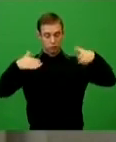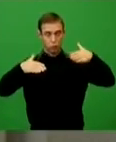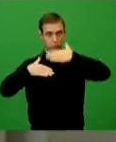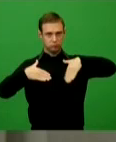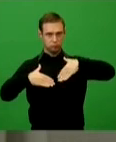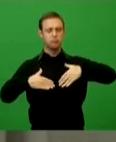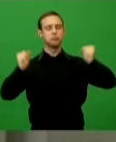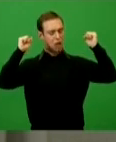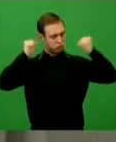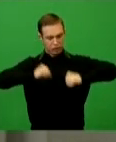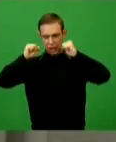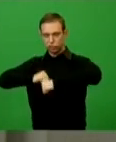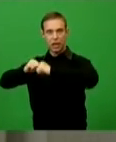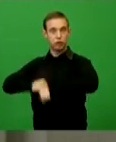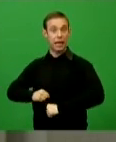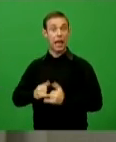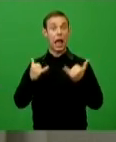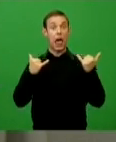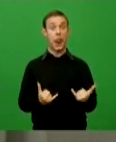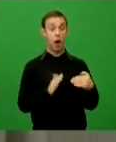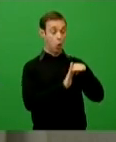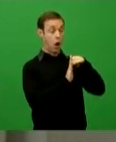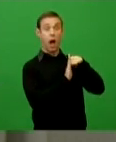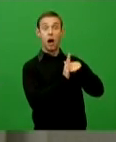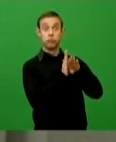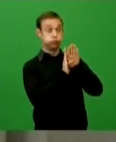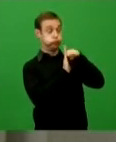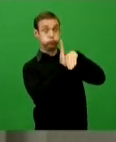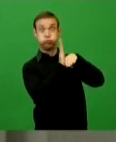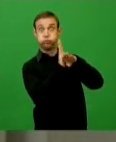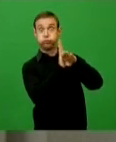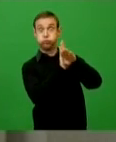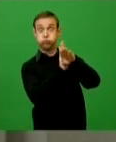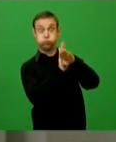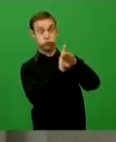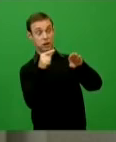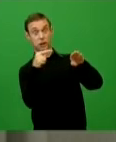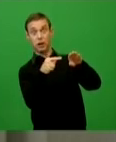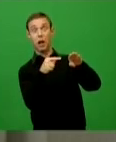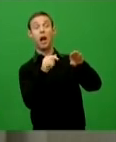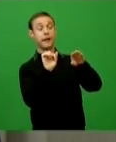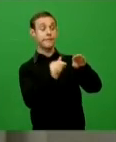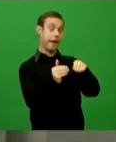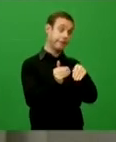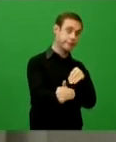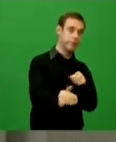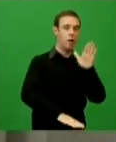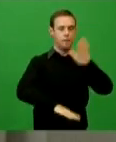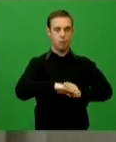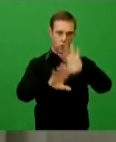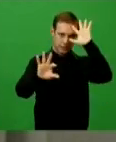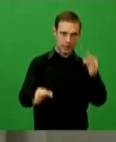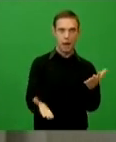may have reached the end of the tightening cycle. However, the committee would like to see a